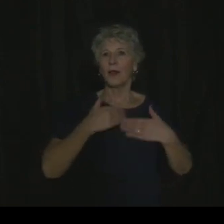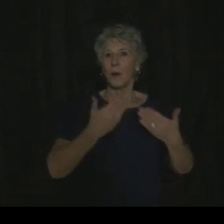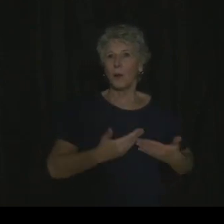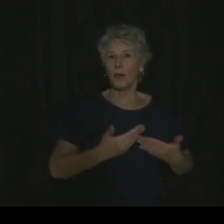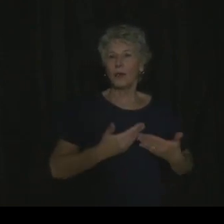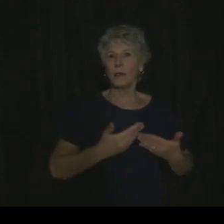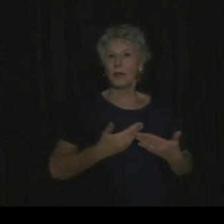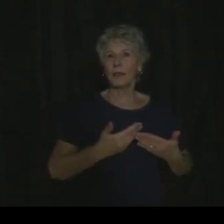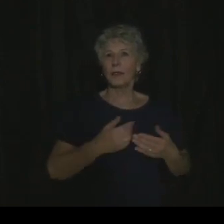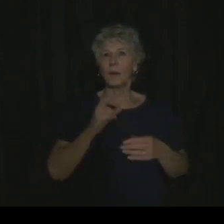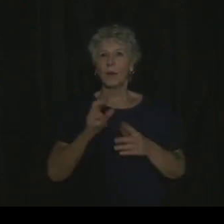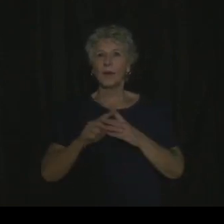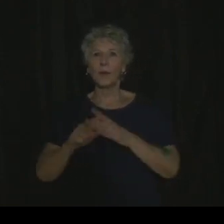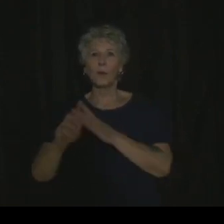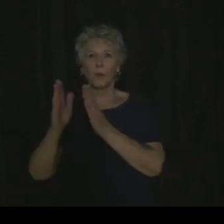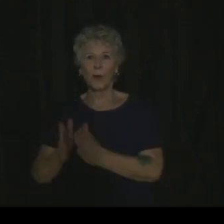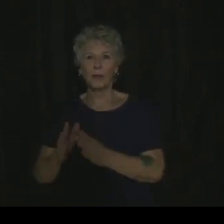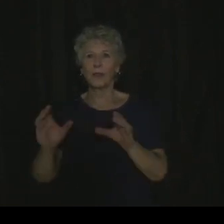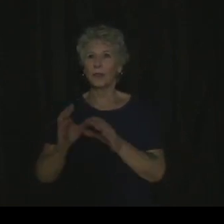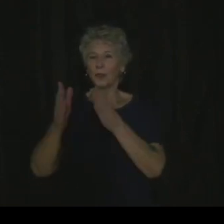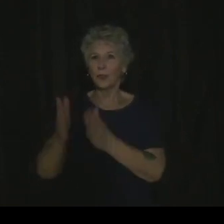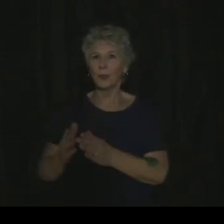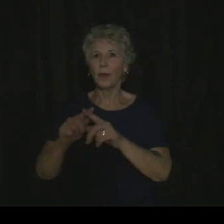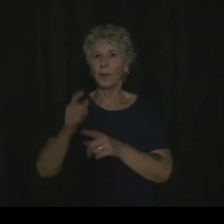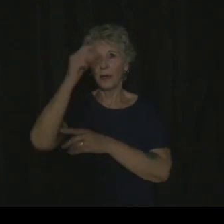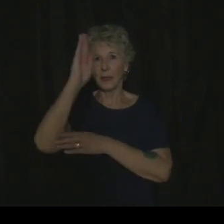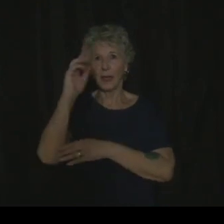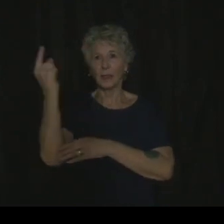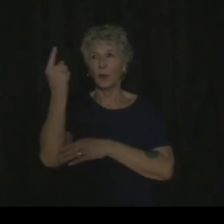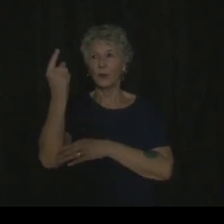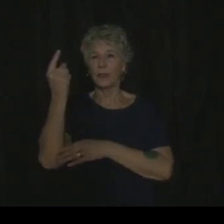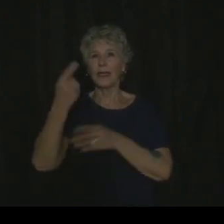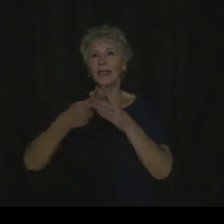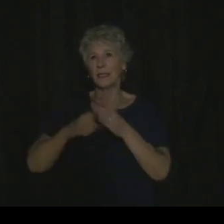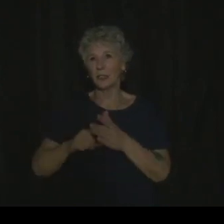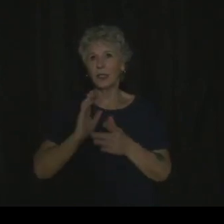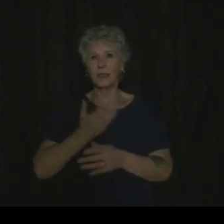but of the pitier. God is the initiator of our salvation.